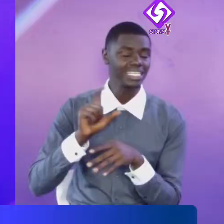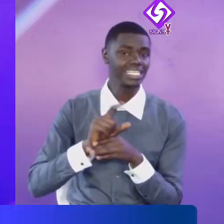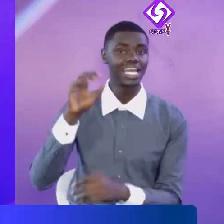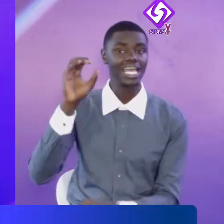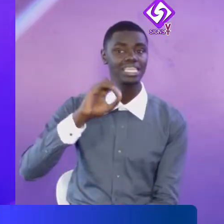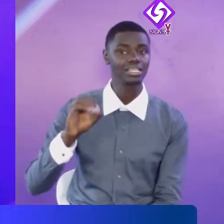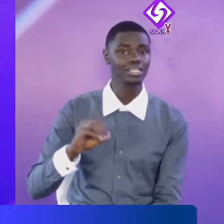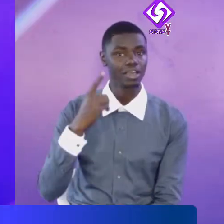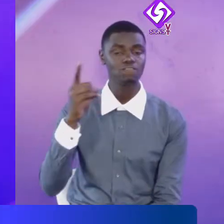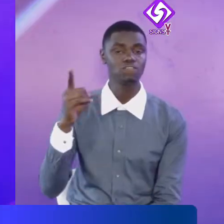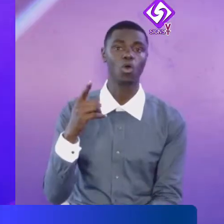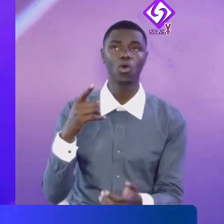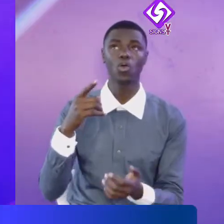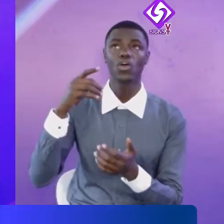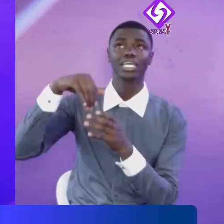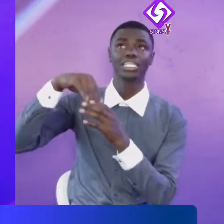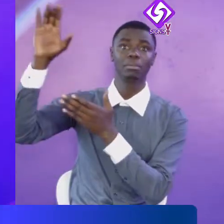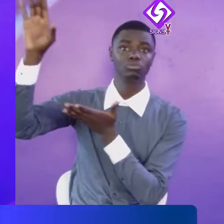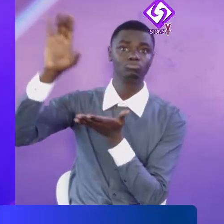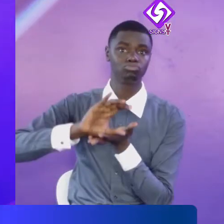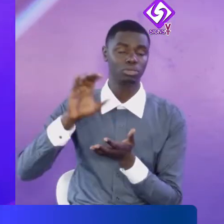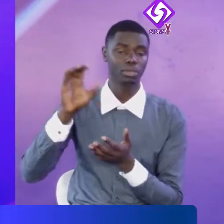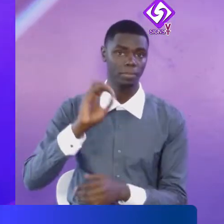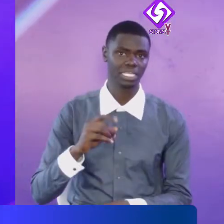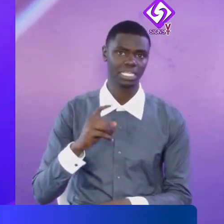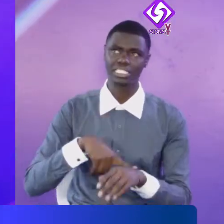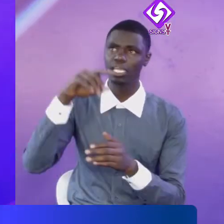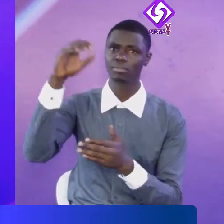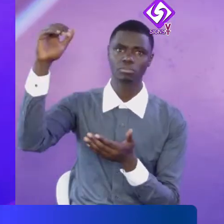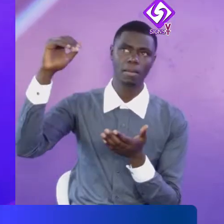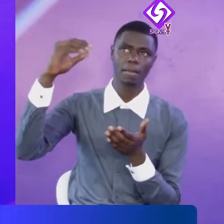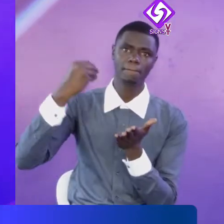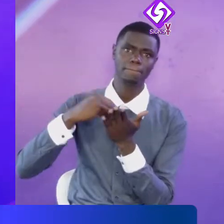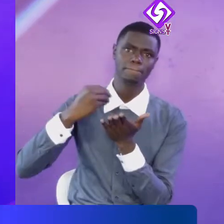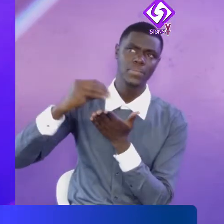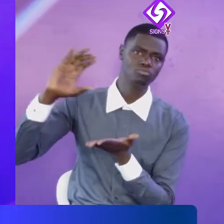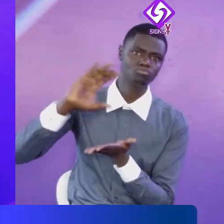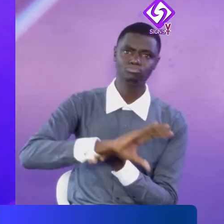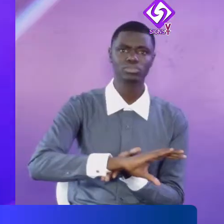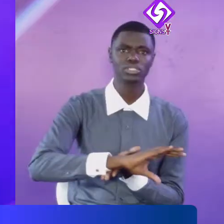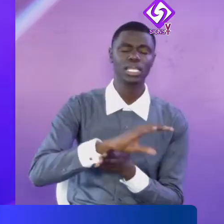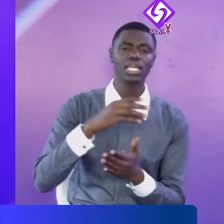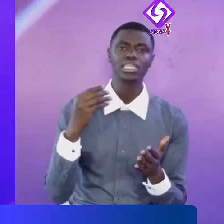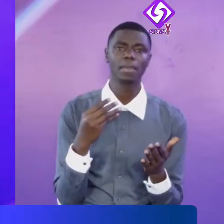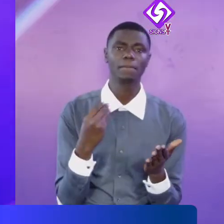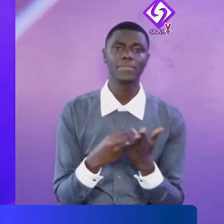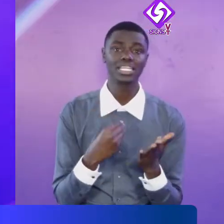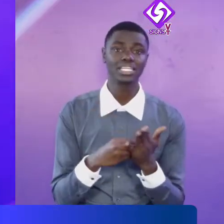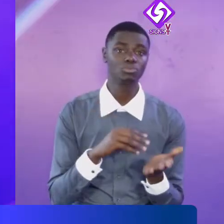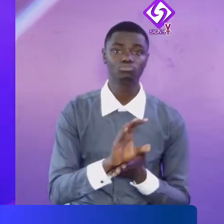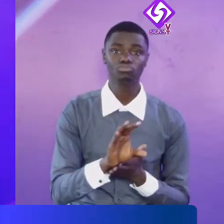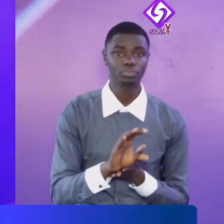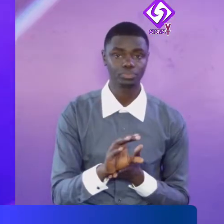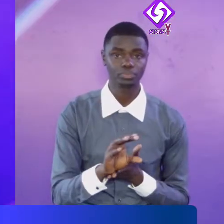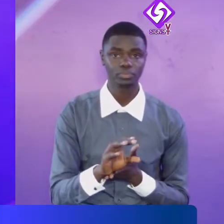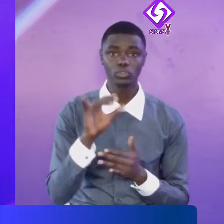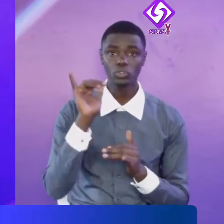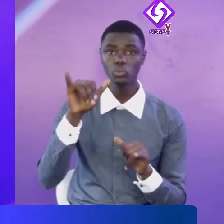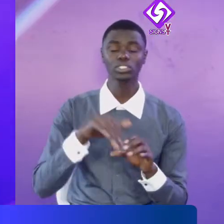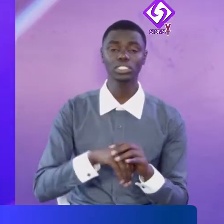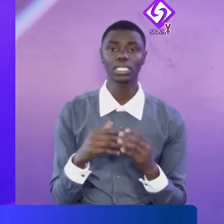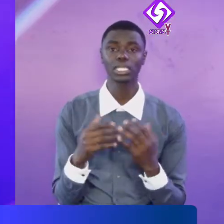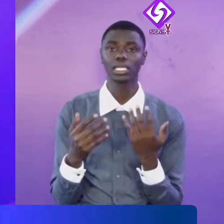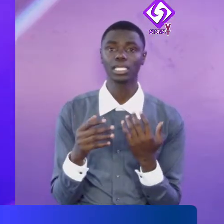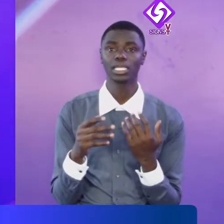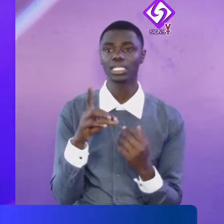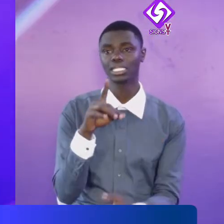for diaspora remittance. So when you're sending money, the amount of money you pay to remain in diaspora is